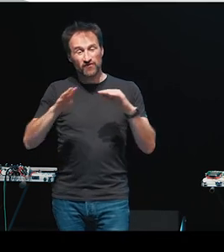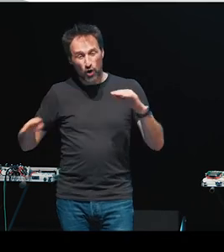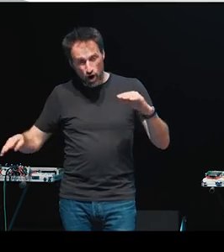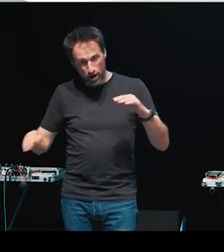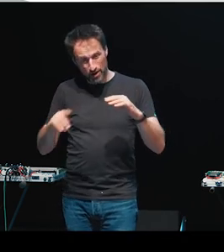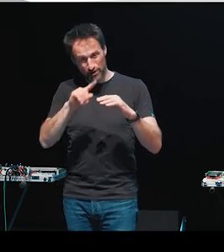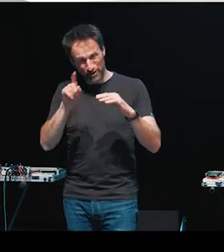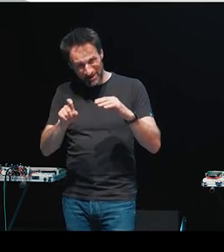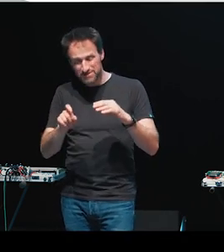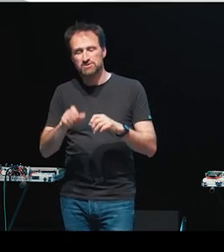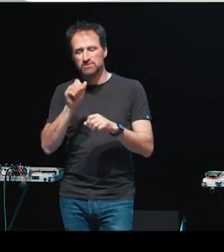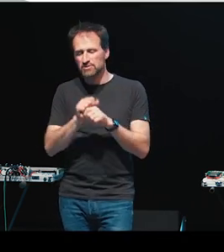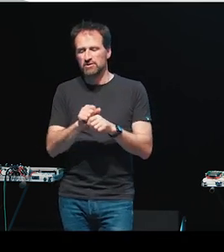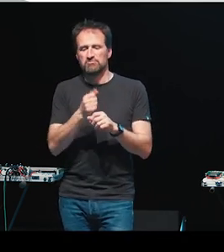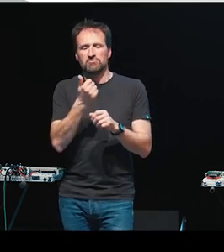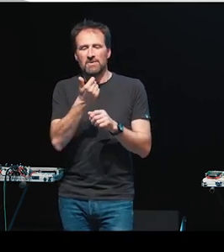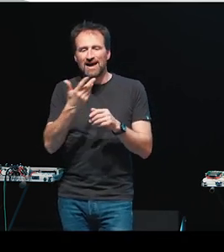in this example,